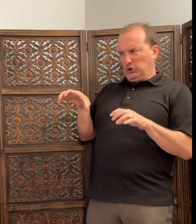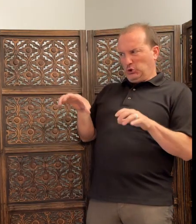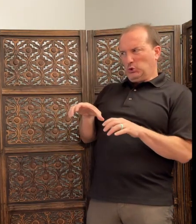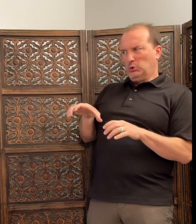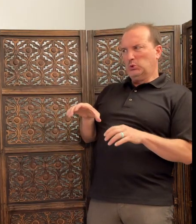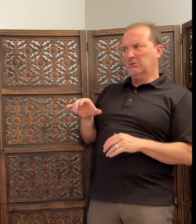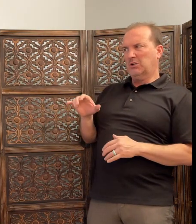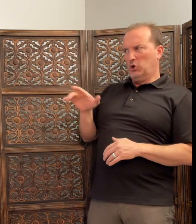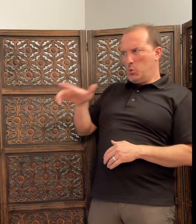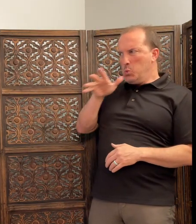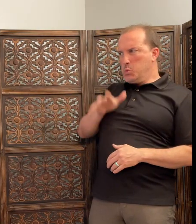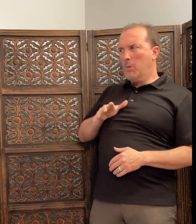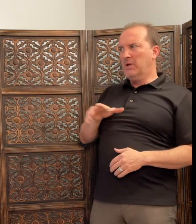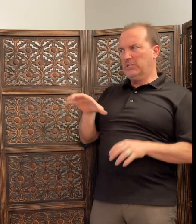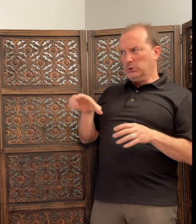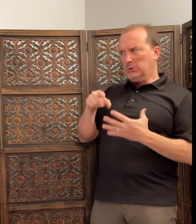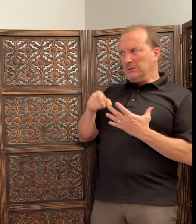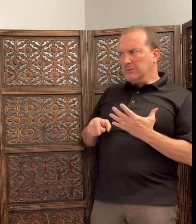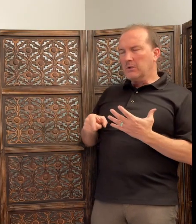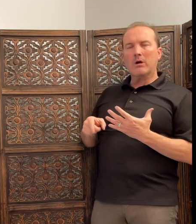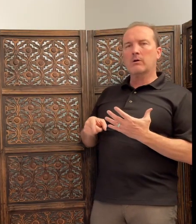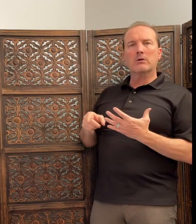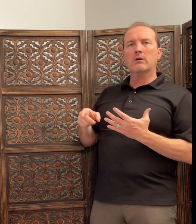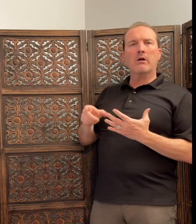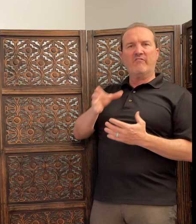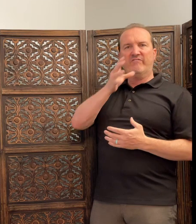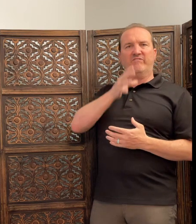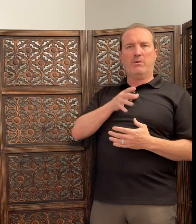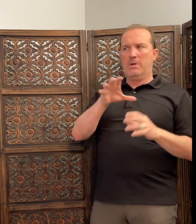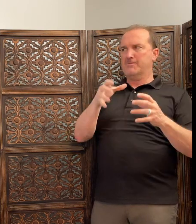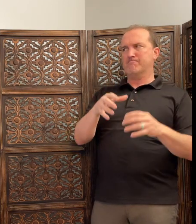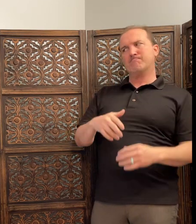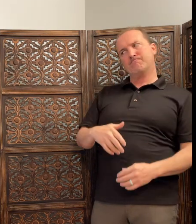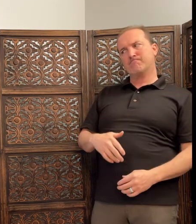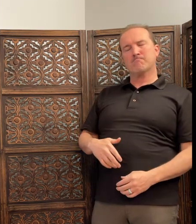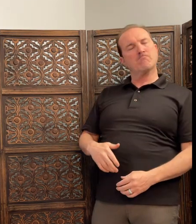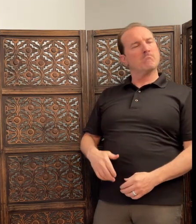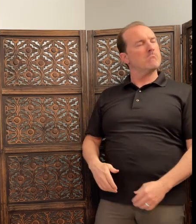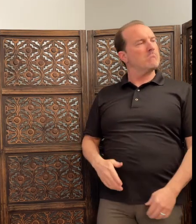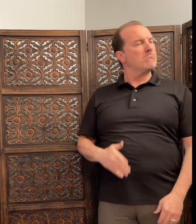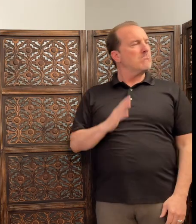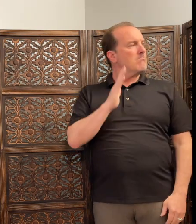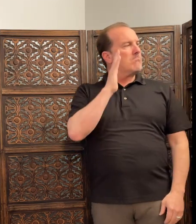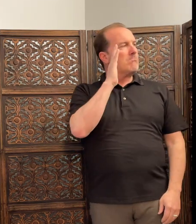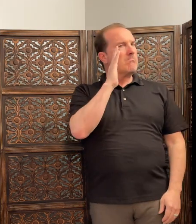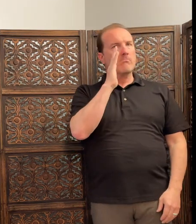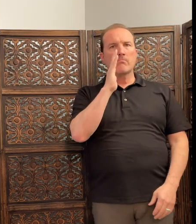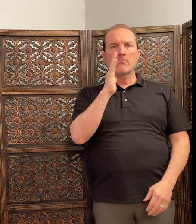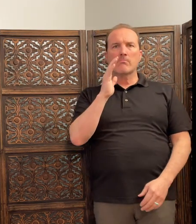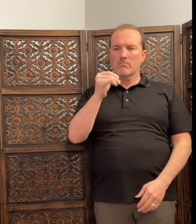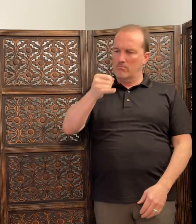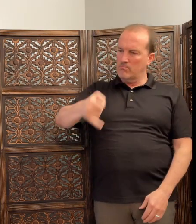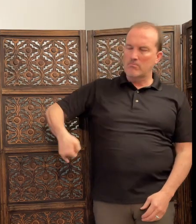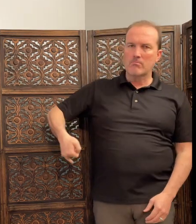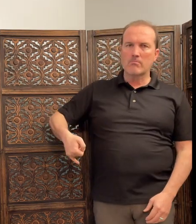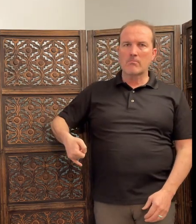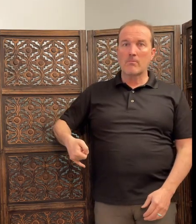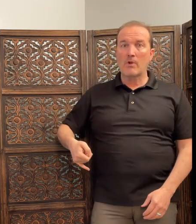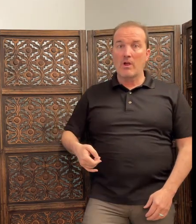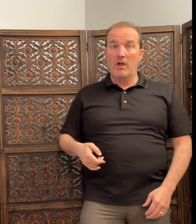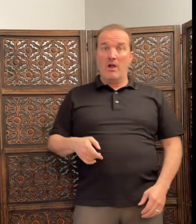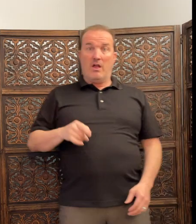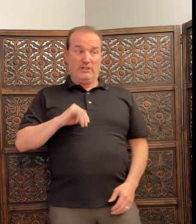Janie to perform their sex, which further isolates Janie from the female community as well. In the story, after